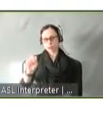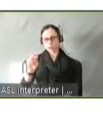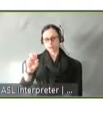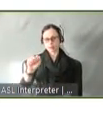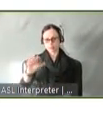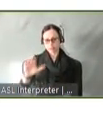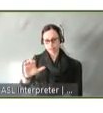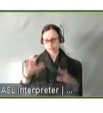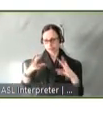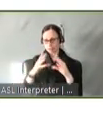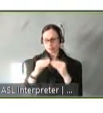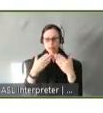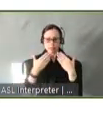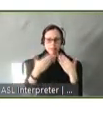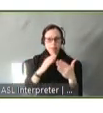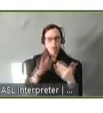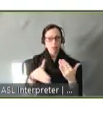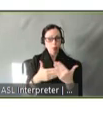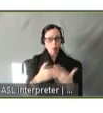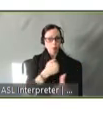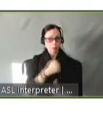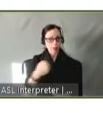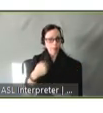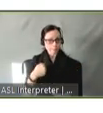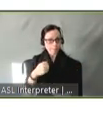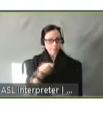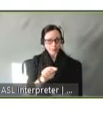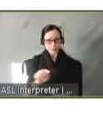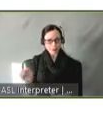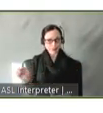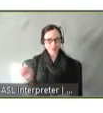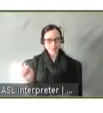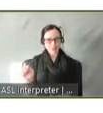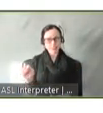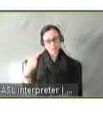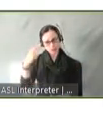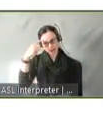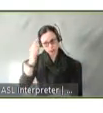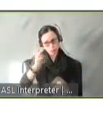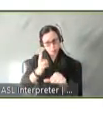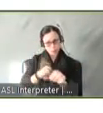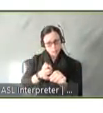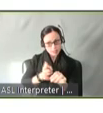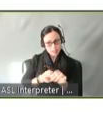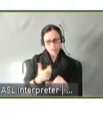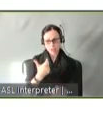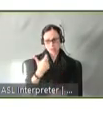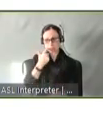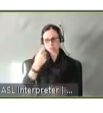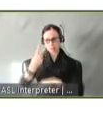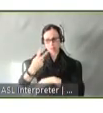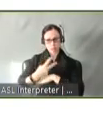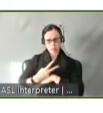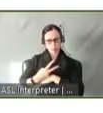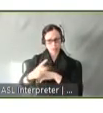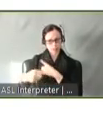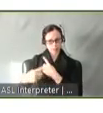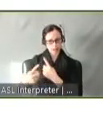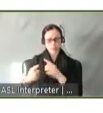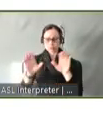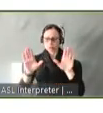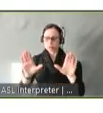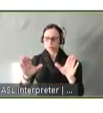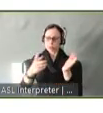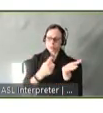thank all of the members for their participation over this last 2 days. We've had some great